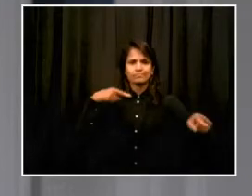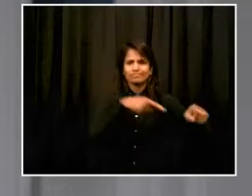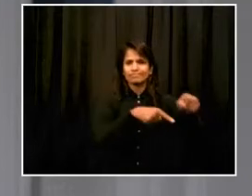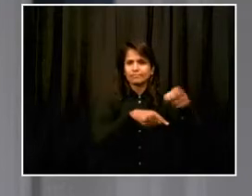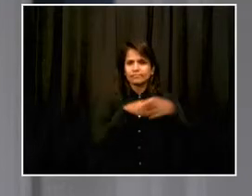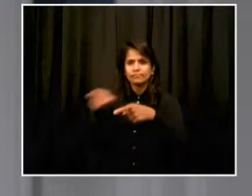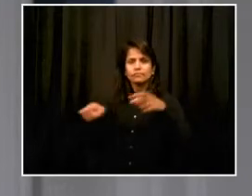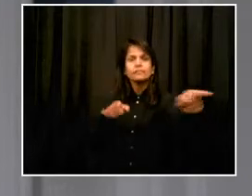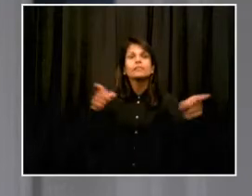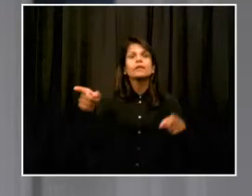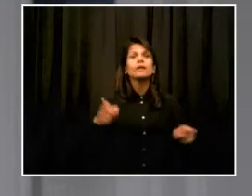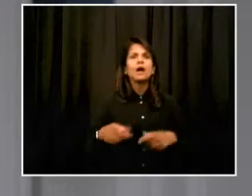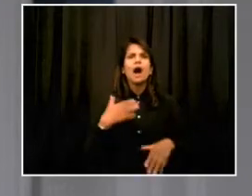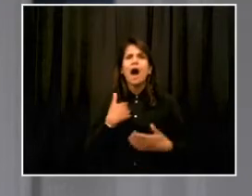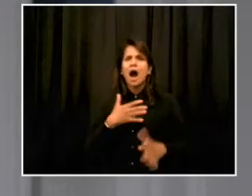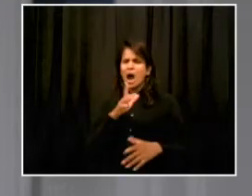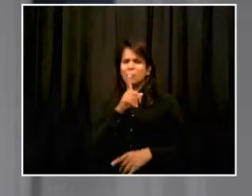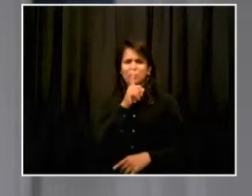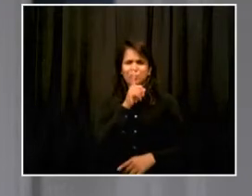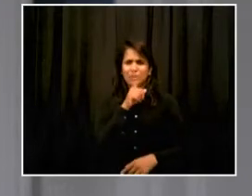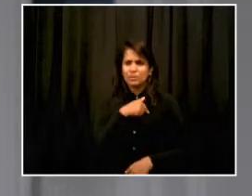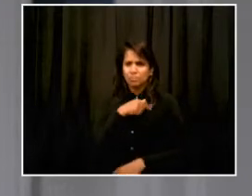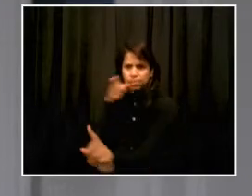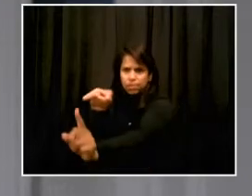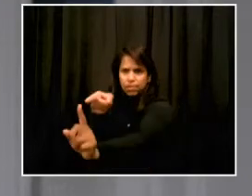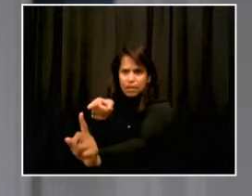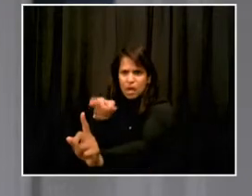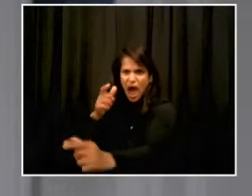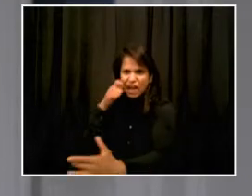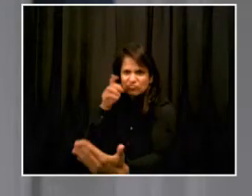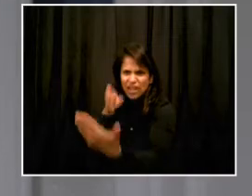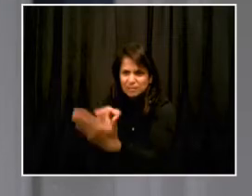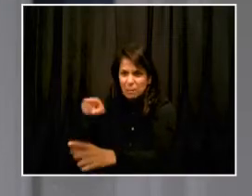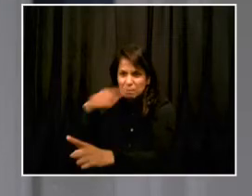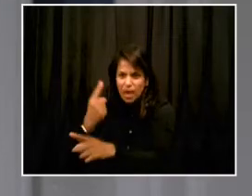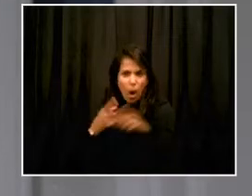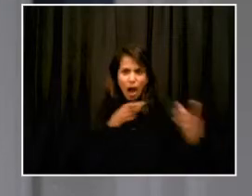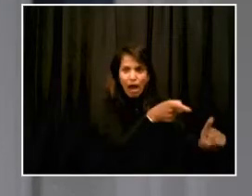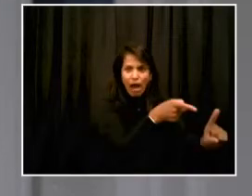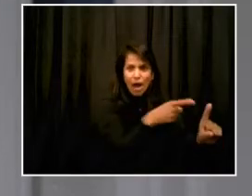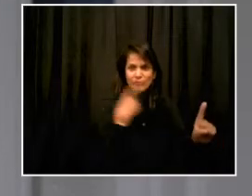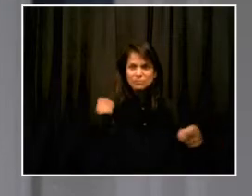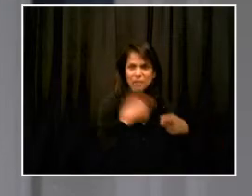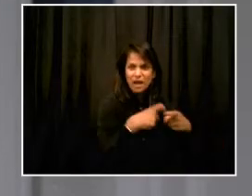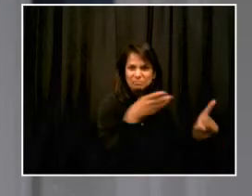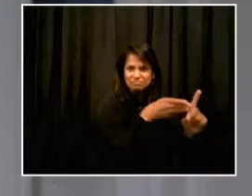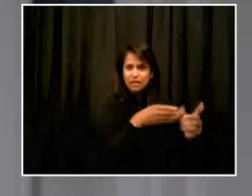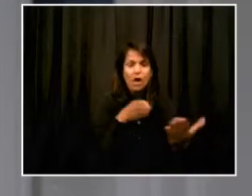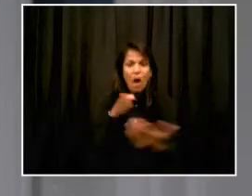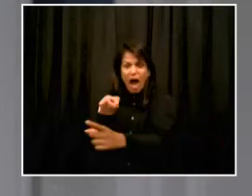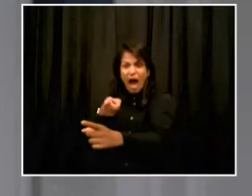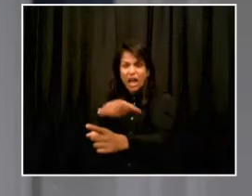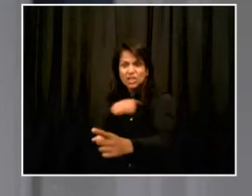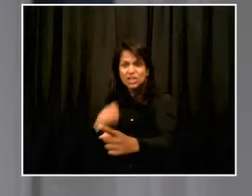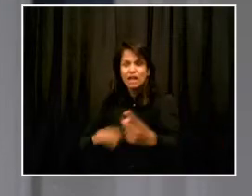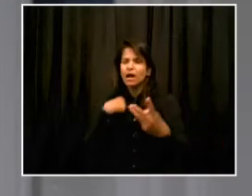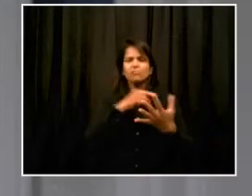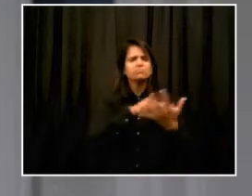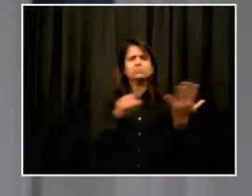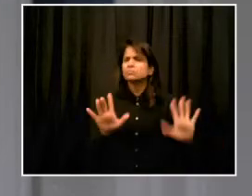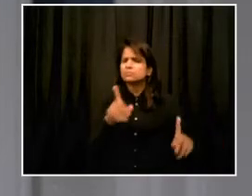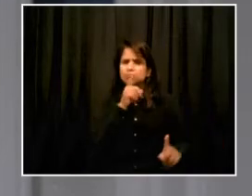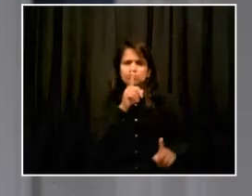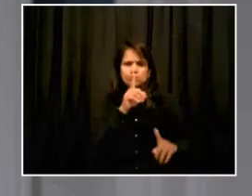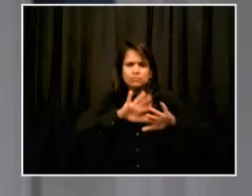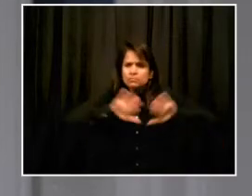many vehicles, like let's say it's every 6th vehicle or every 8th vehicle. We determine something in the beginning of the day, and we stick to